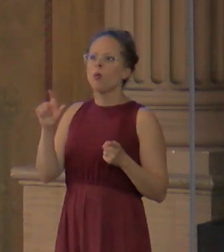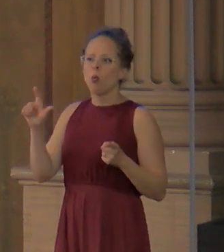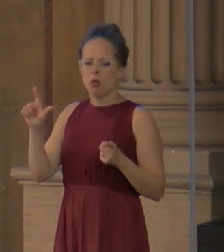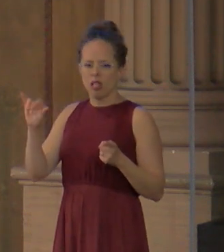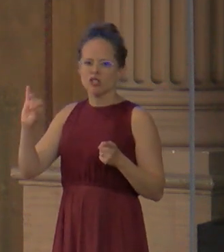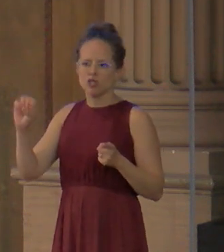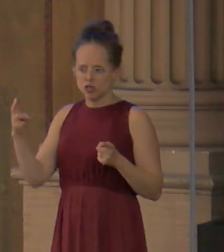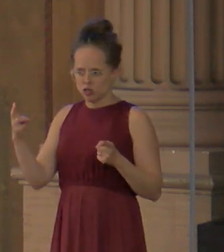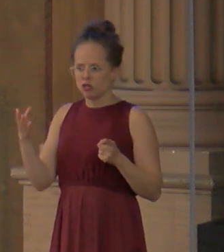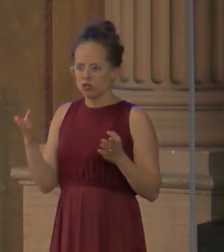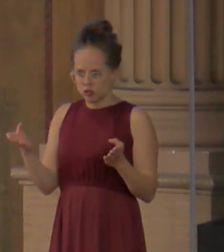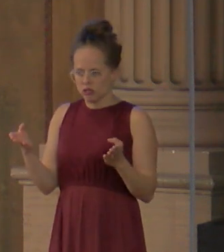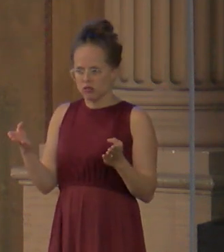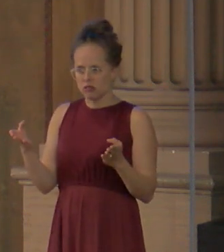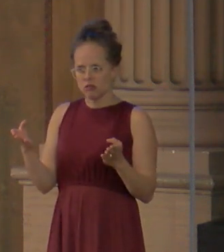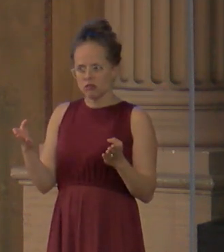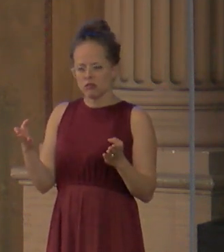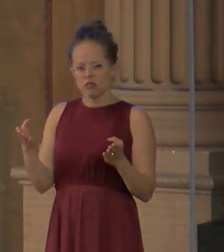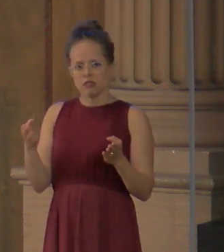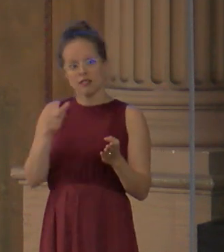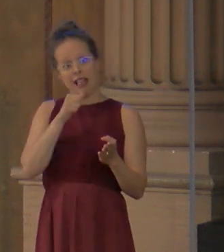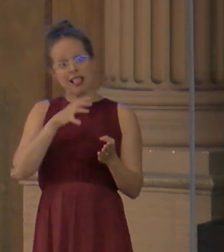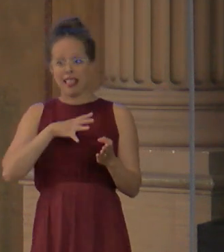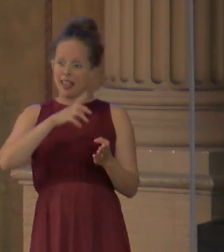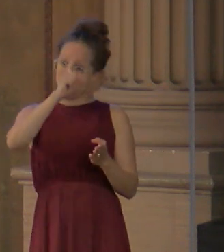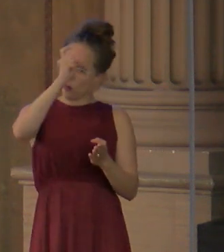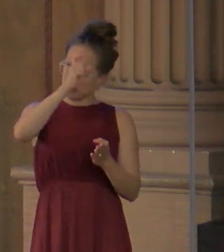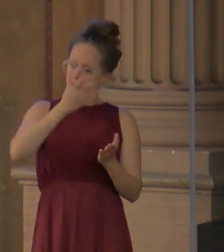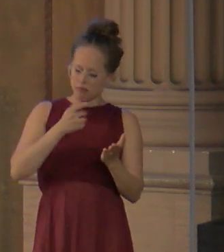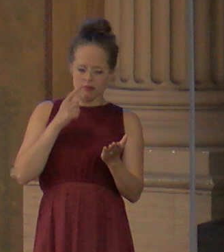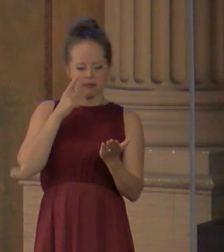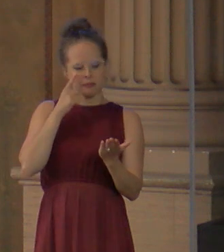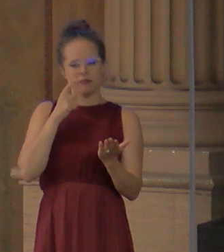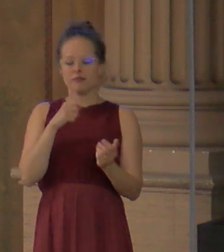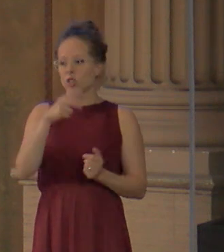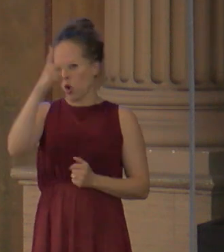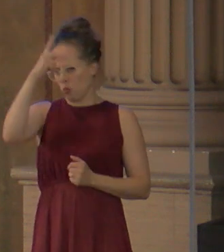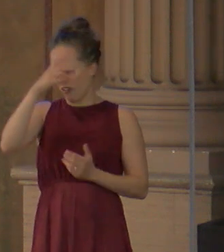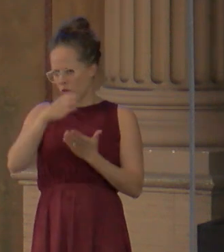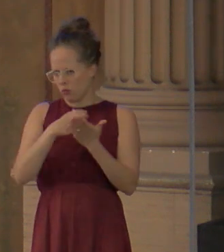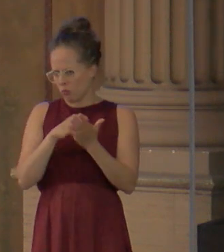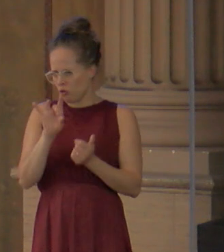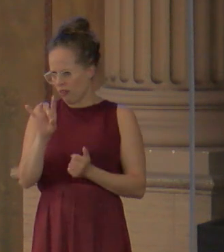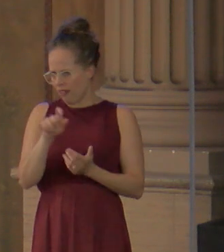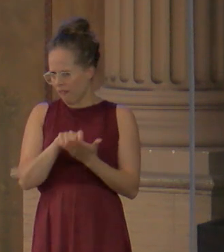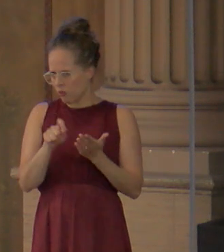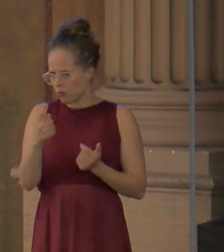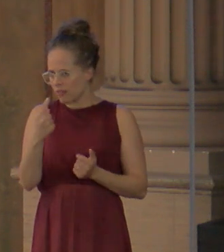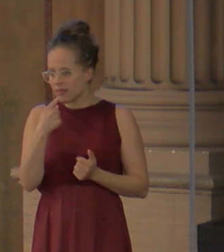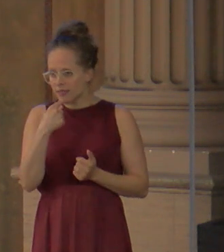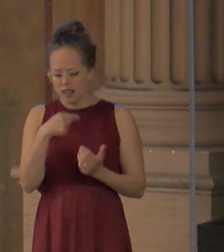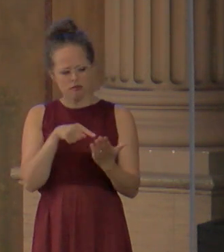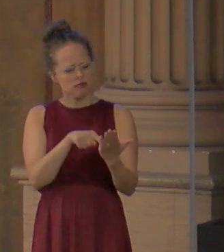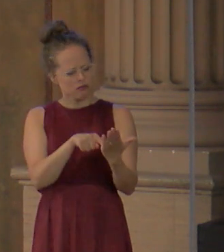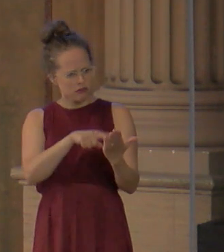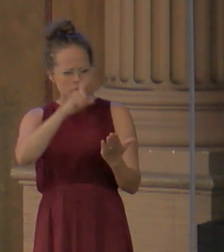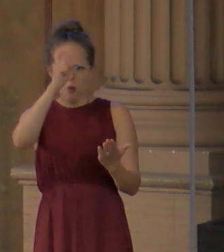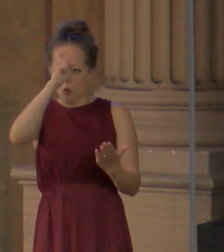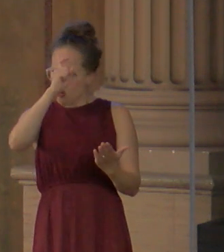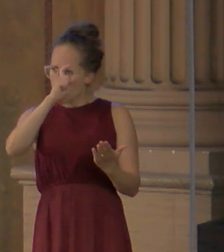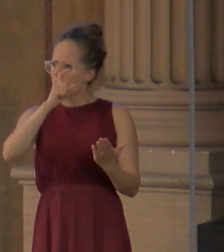wisdom. And notice how Proverbs describes woman wisdom. Proverbs chapter 8, we'll start in verse 1. It says, "Does not wisdom